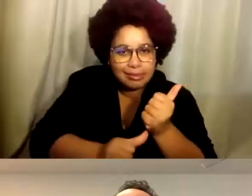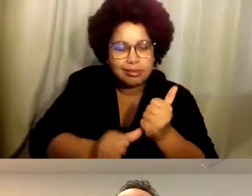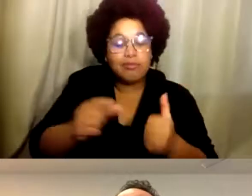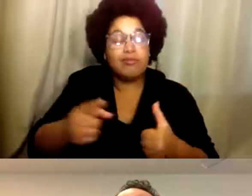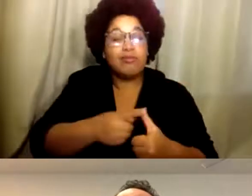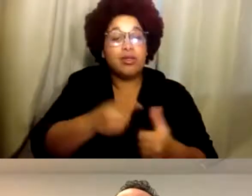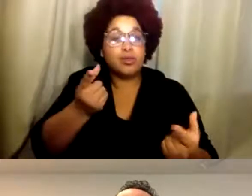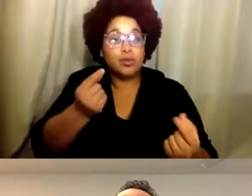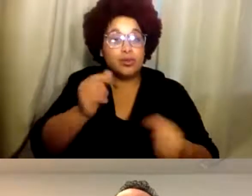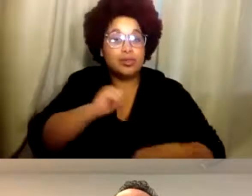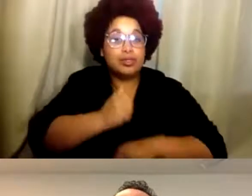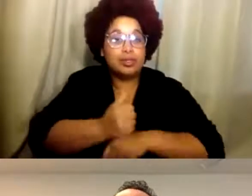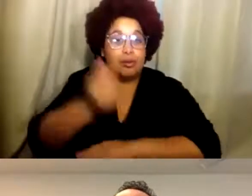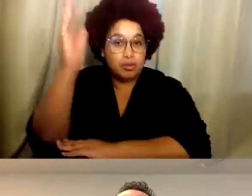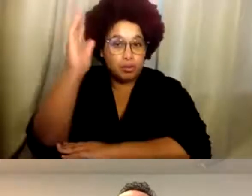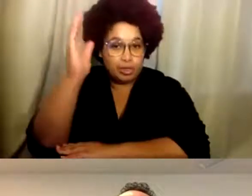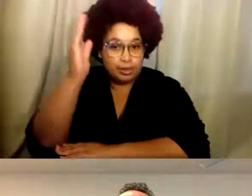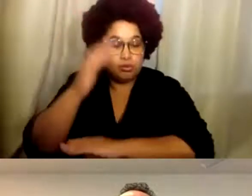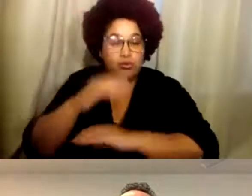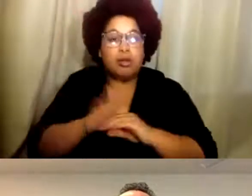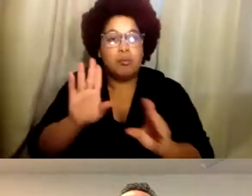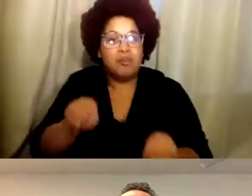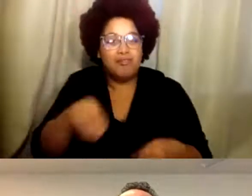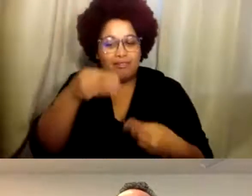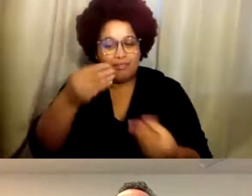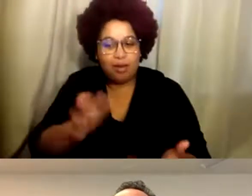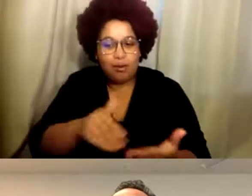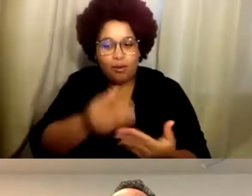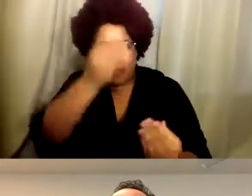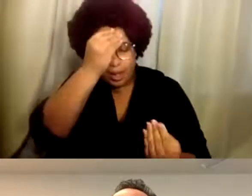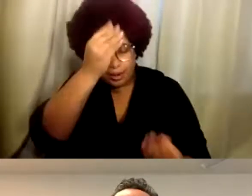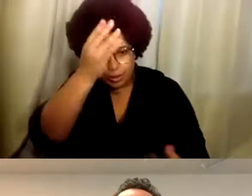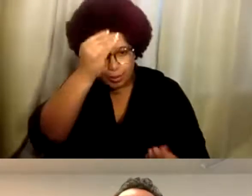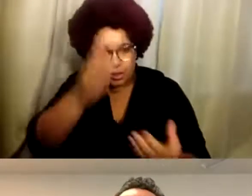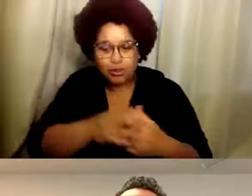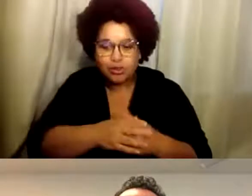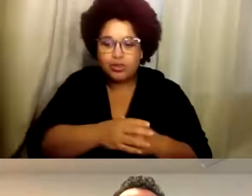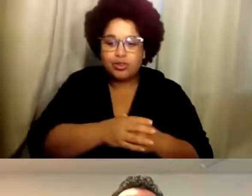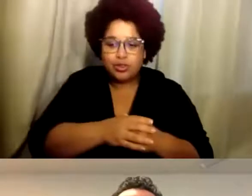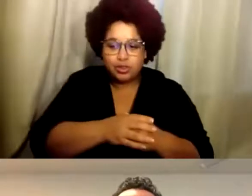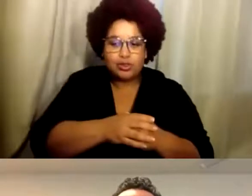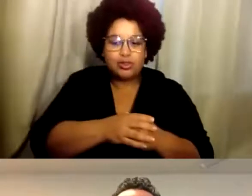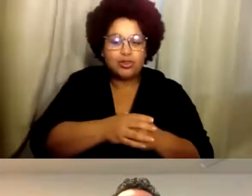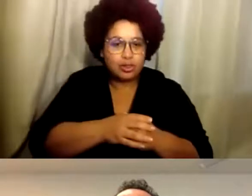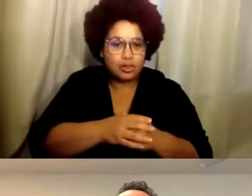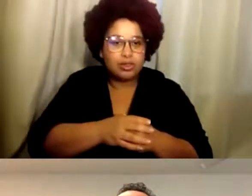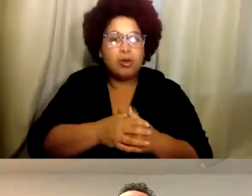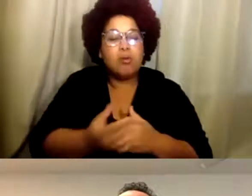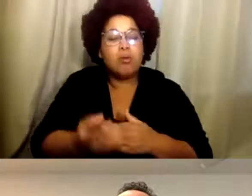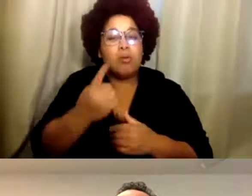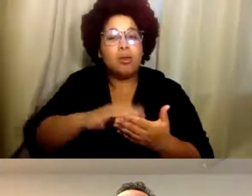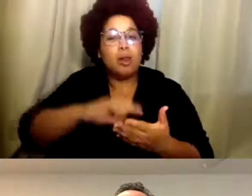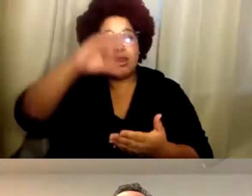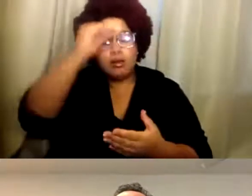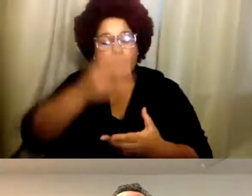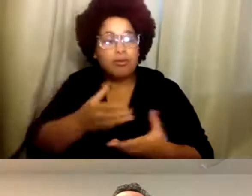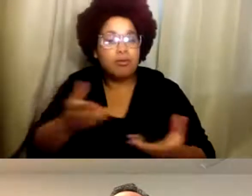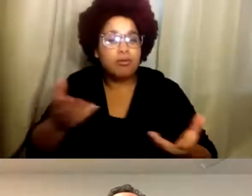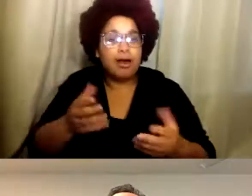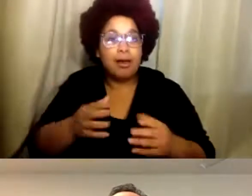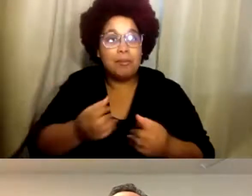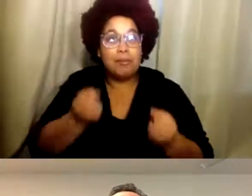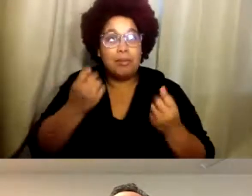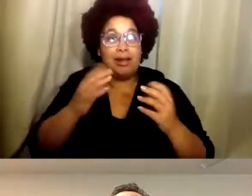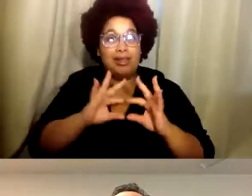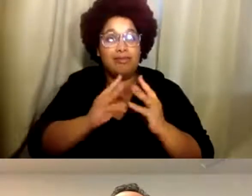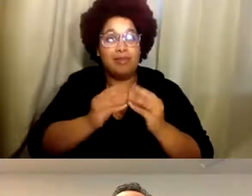together a presentation to provide that information to our families. And one of the things we learned is that many of our families were able to